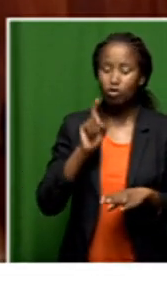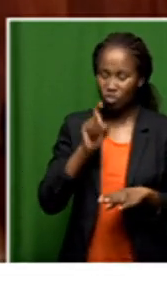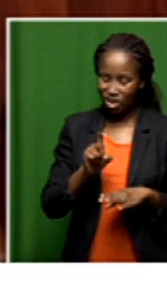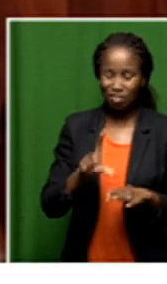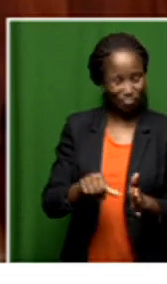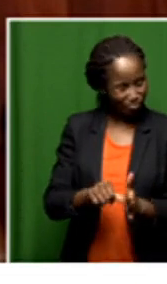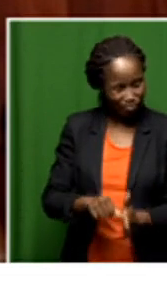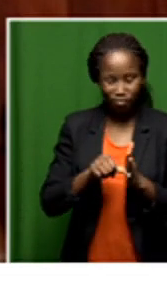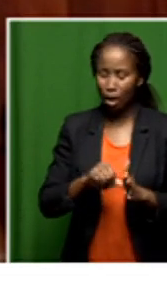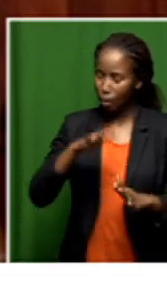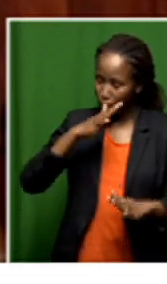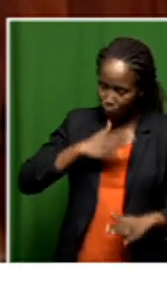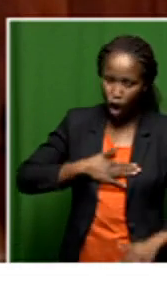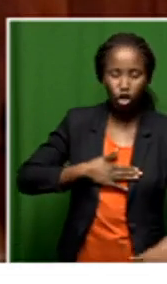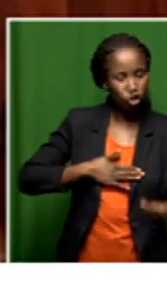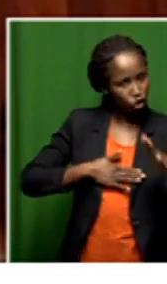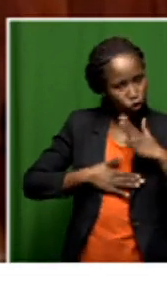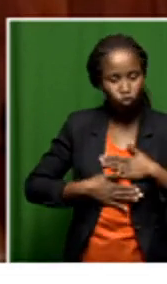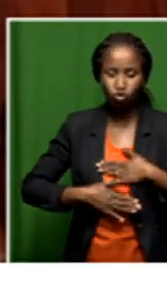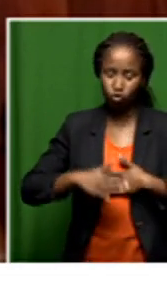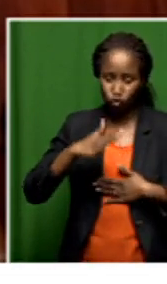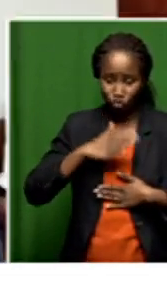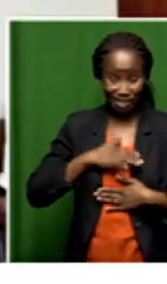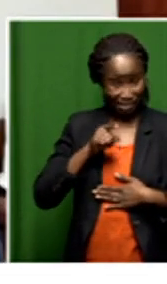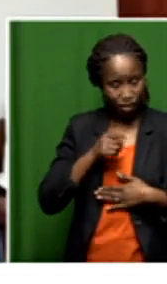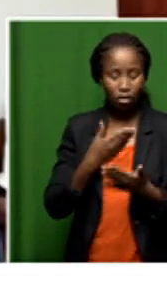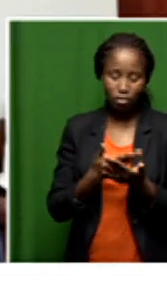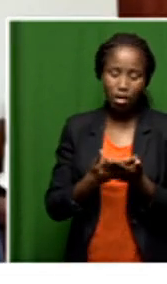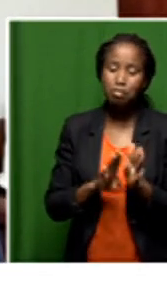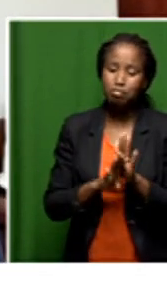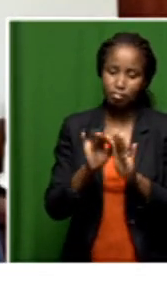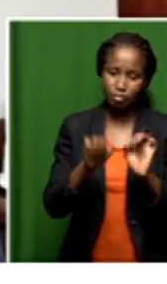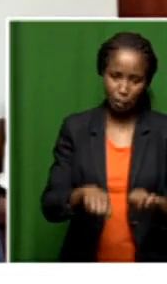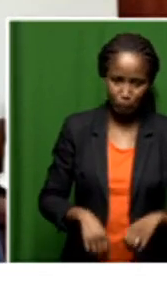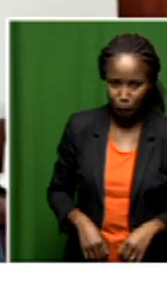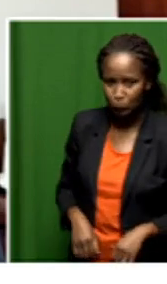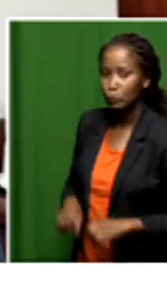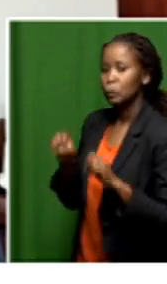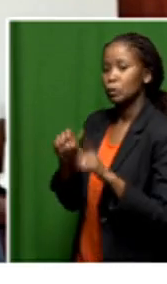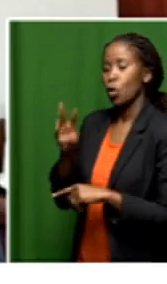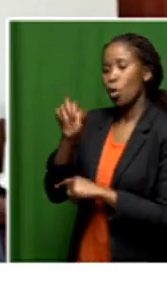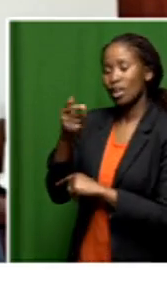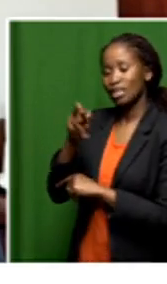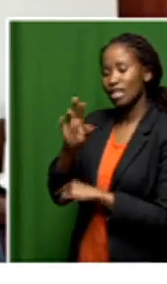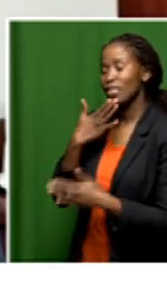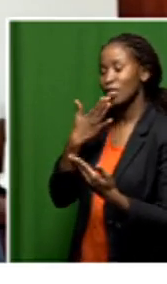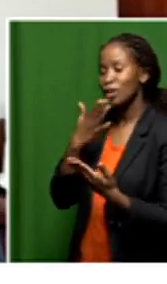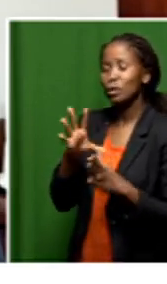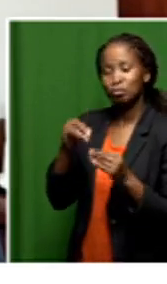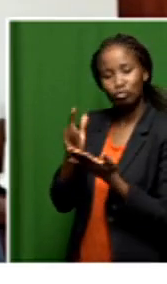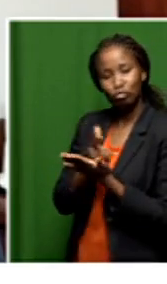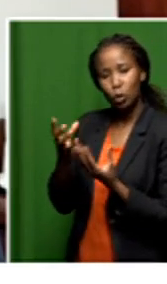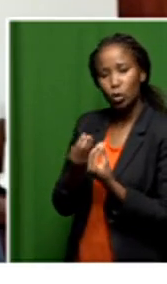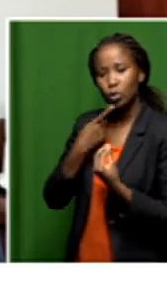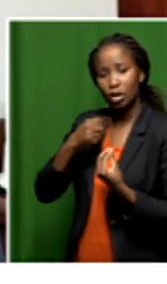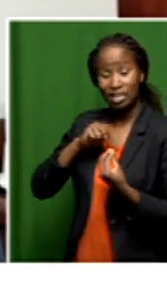get your mix right, be diversified, you'll be okay. All right, Warren, thank you so much for speaking to us. He's an award-winning